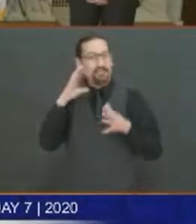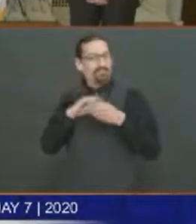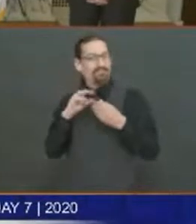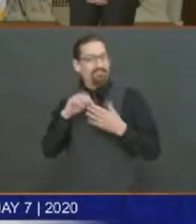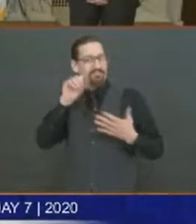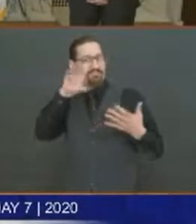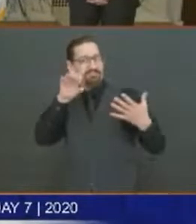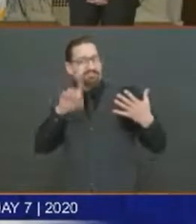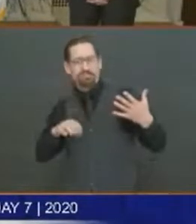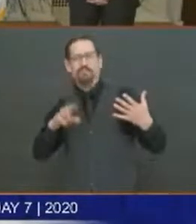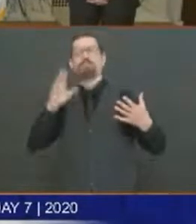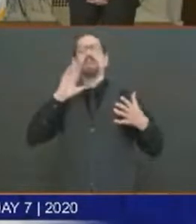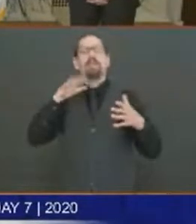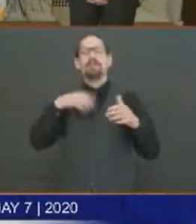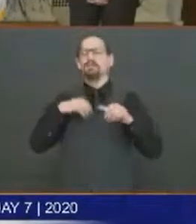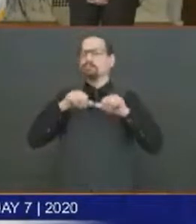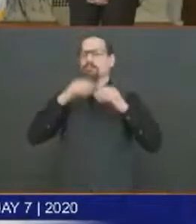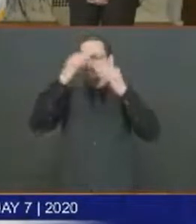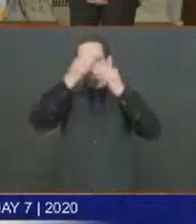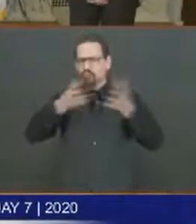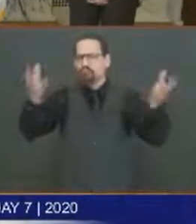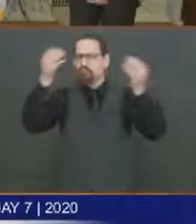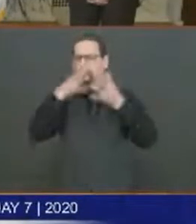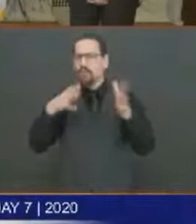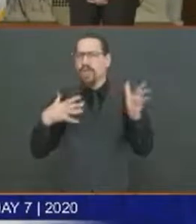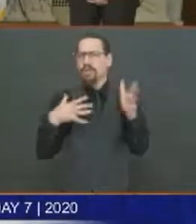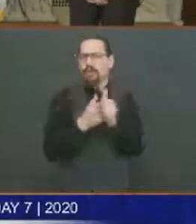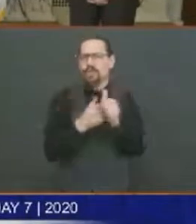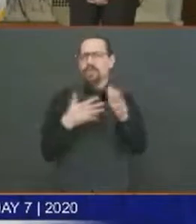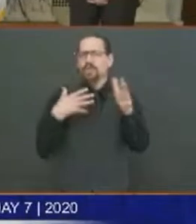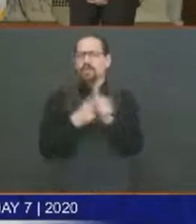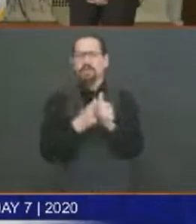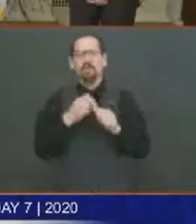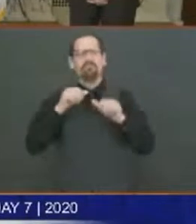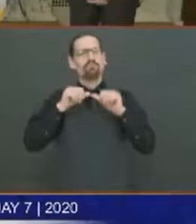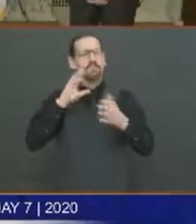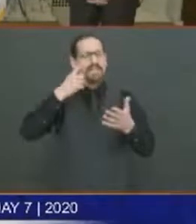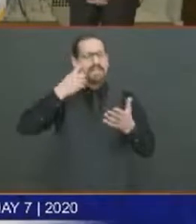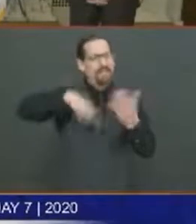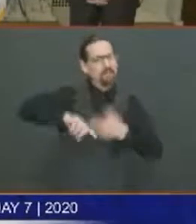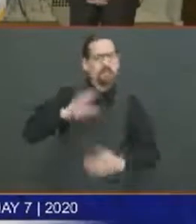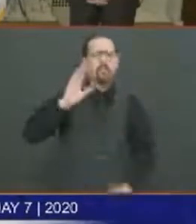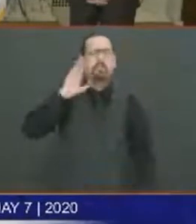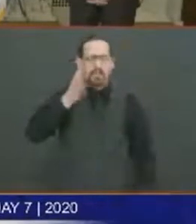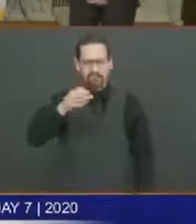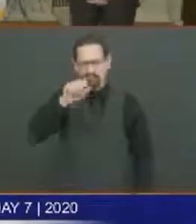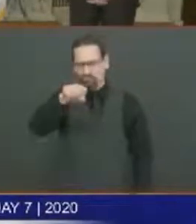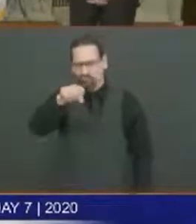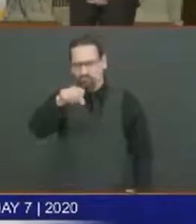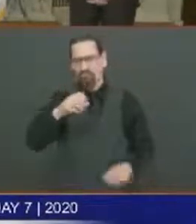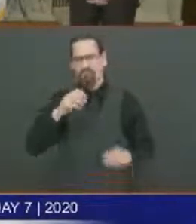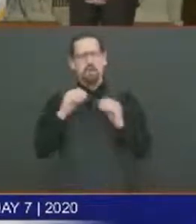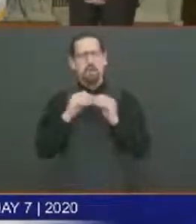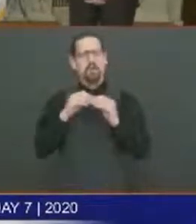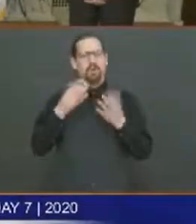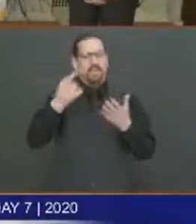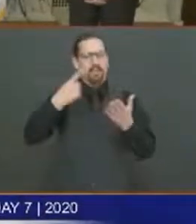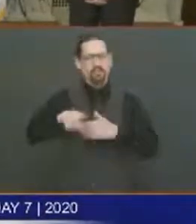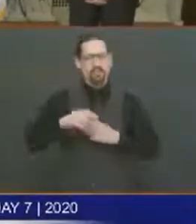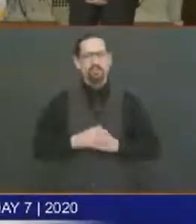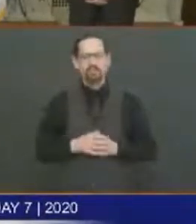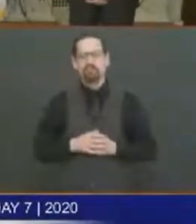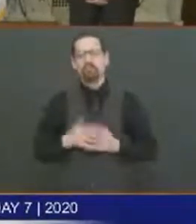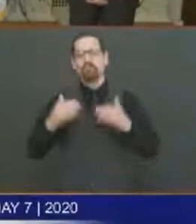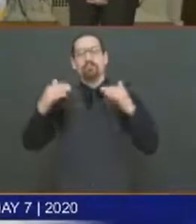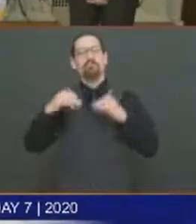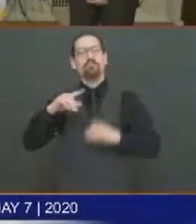guidance. Maybe I'll have an announcement on that in a week or so. And we're trying to get there. Bill Bartholomew has the next question. Governor,